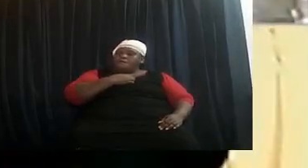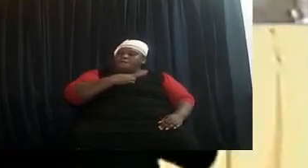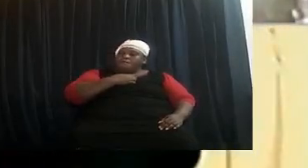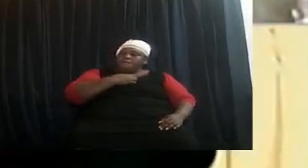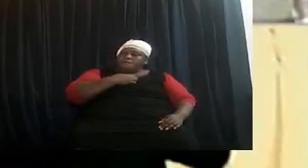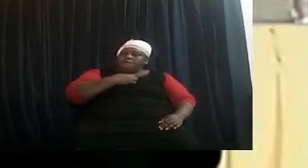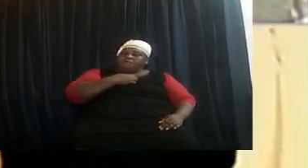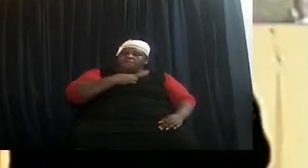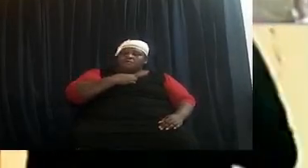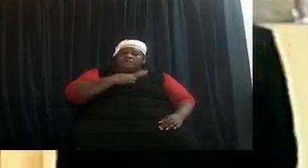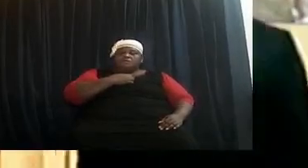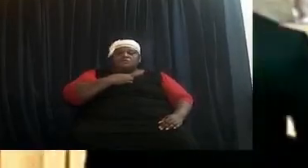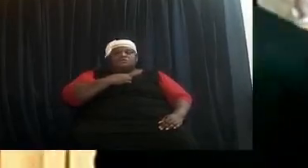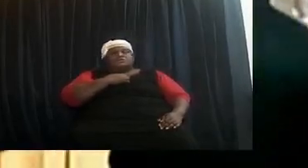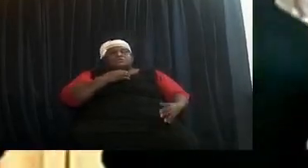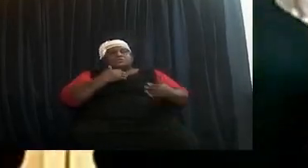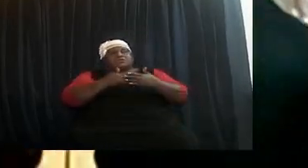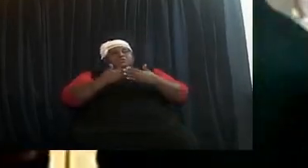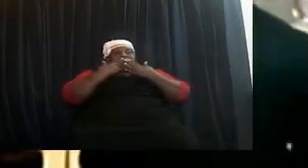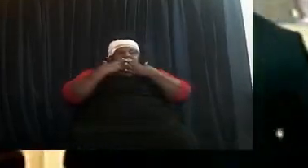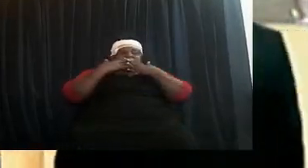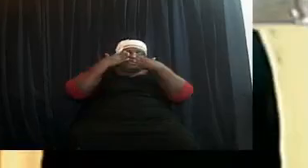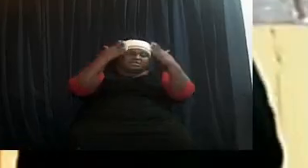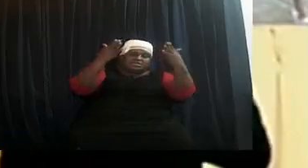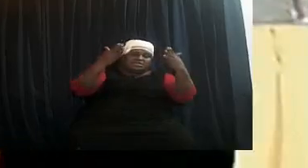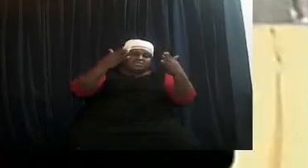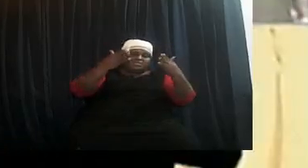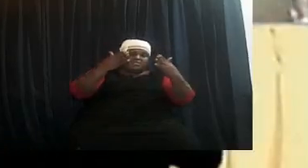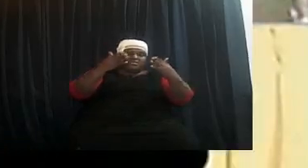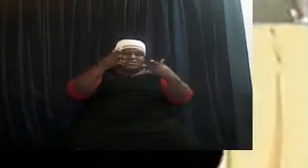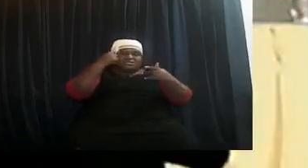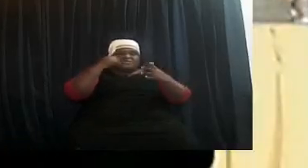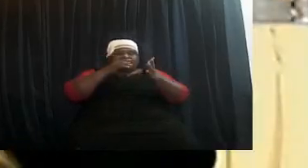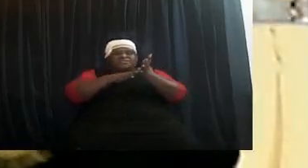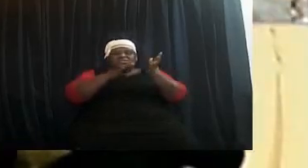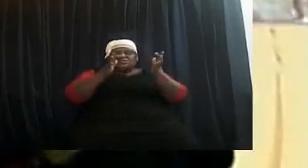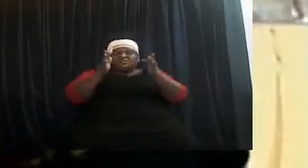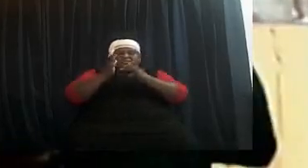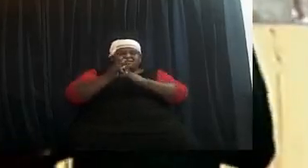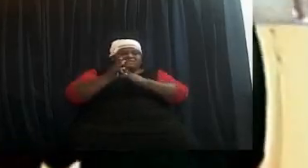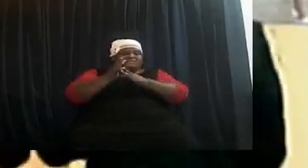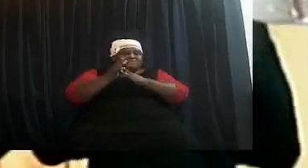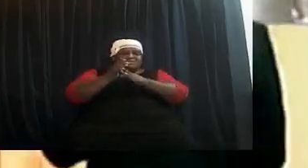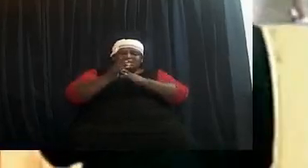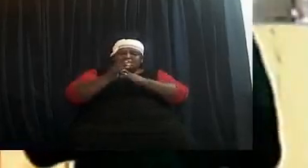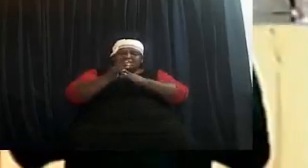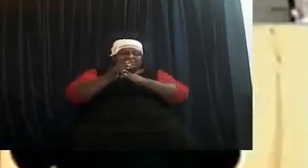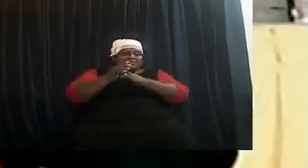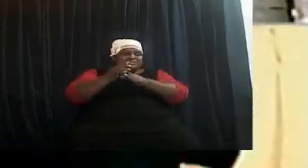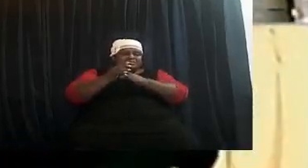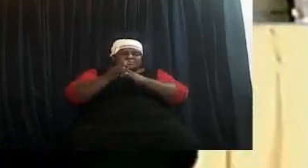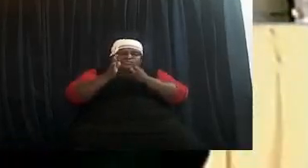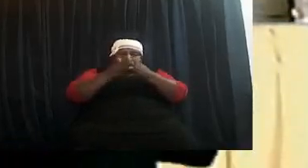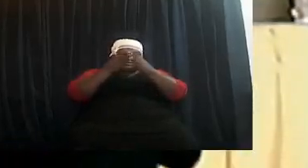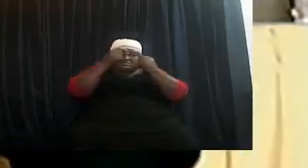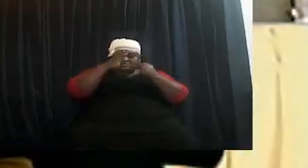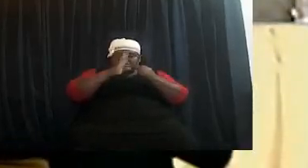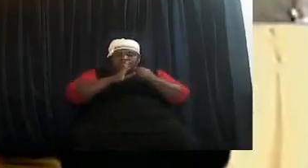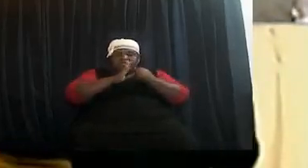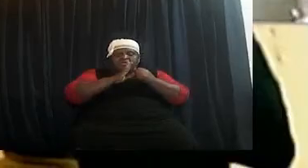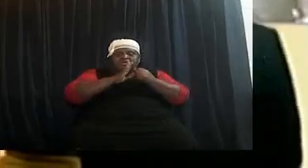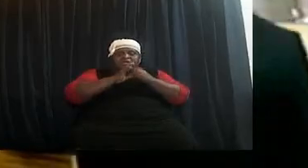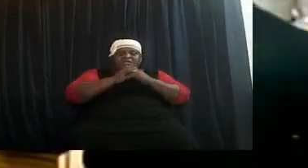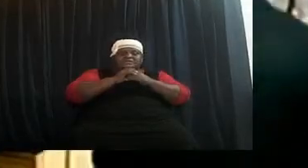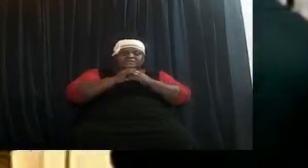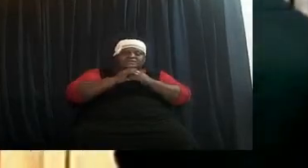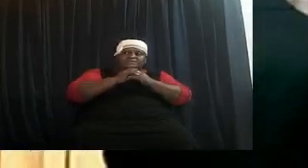for speaking to us another time. Thank him for his love. Hallelujah. Hallelujah. Praise God. Praise God.